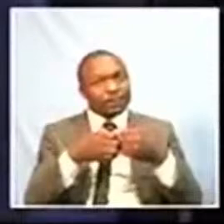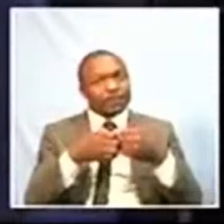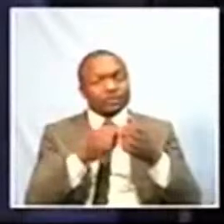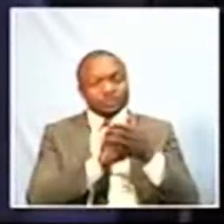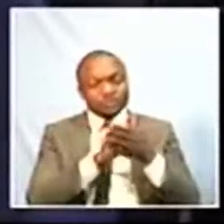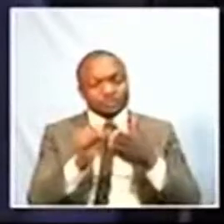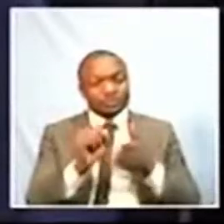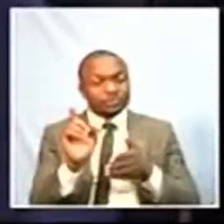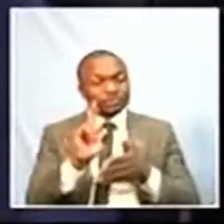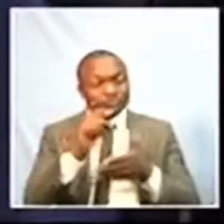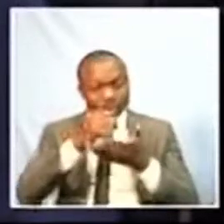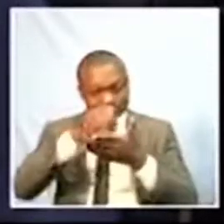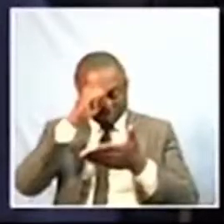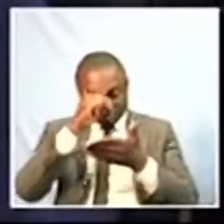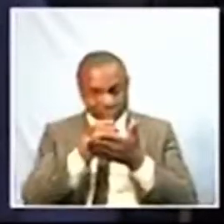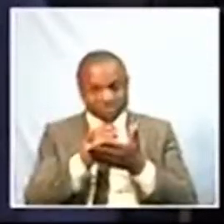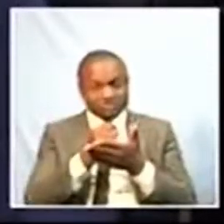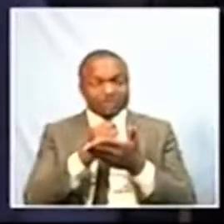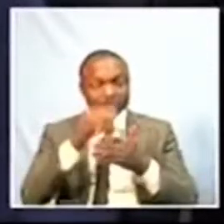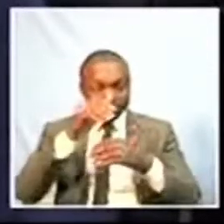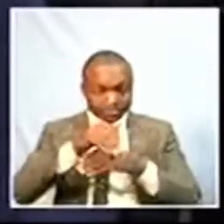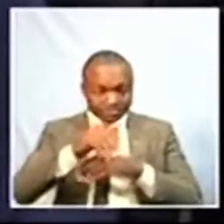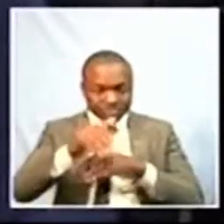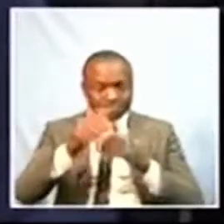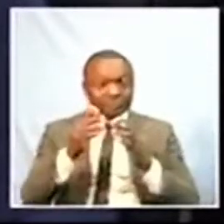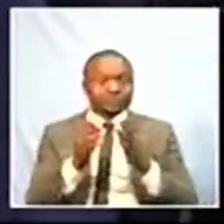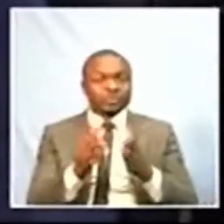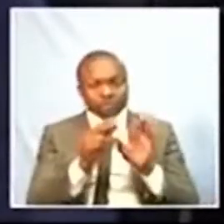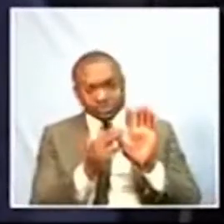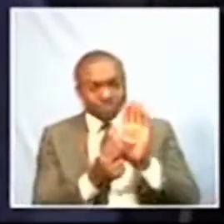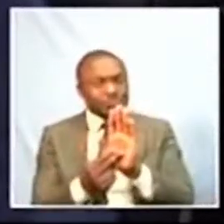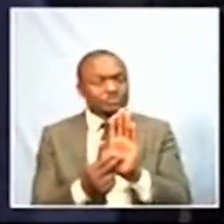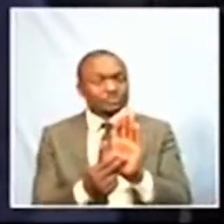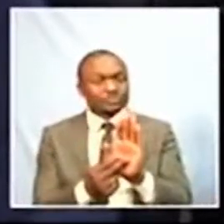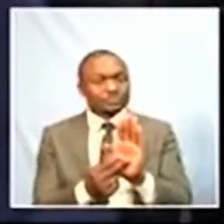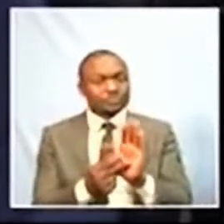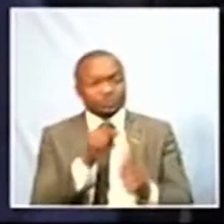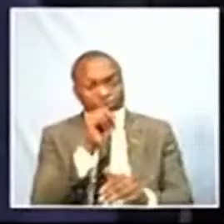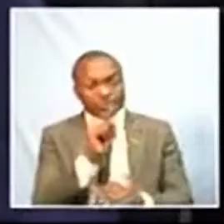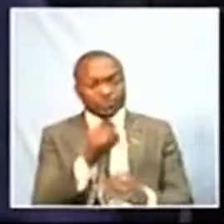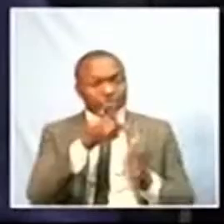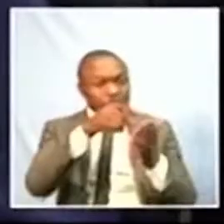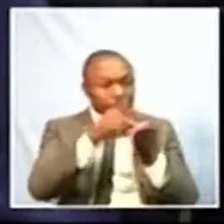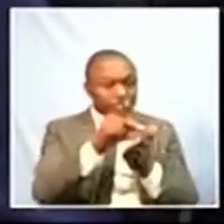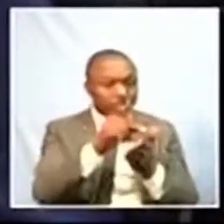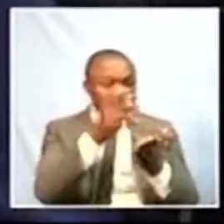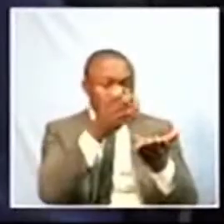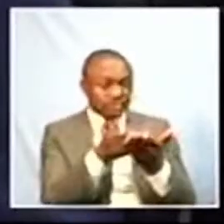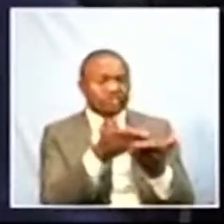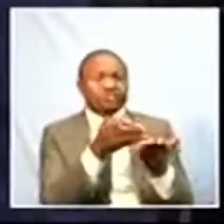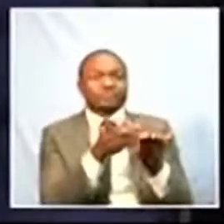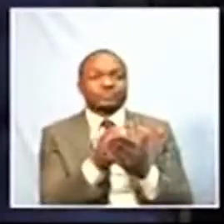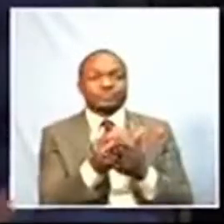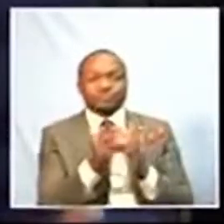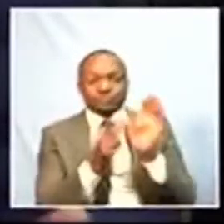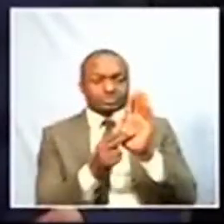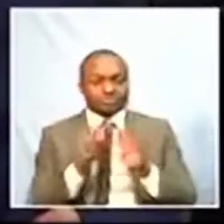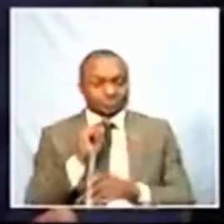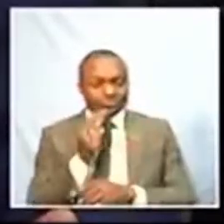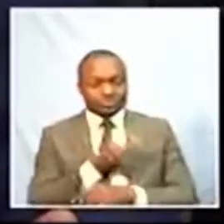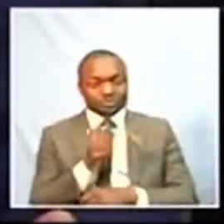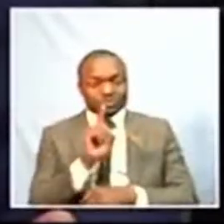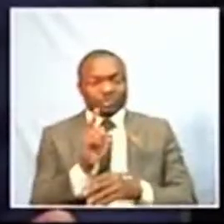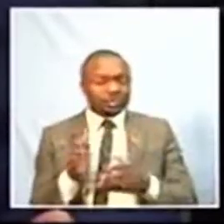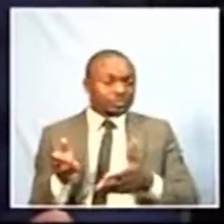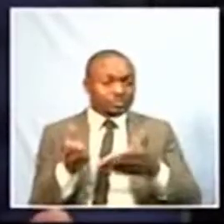is the student headcount register that indicates that you had paid these funds? Because you have not shown us where you have taken